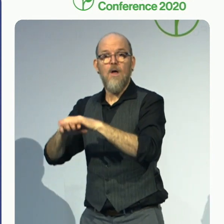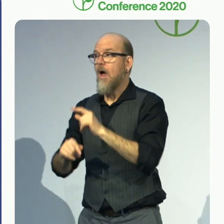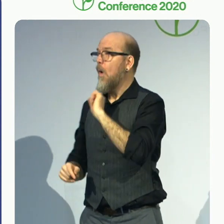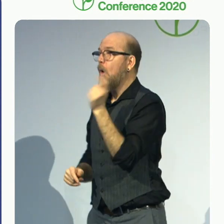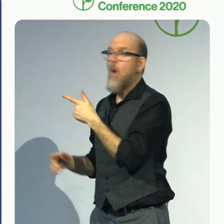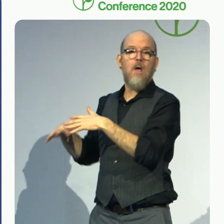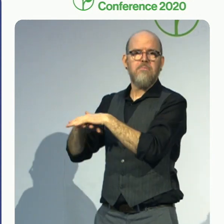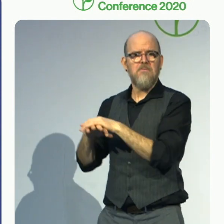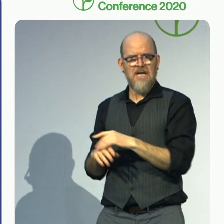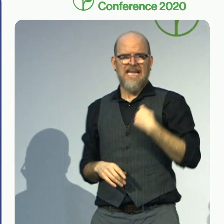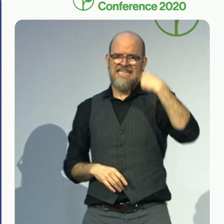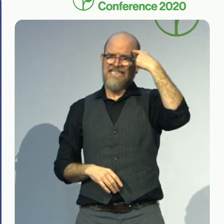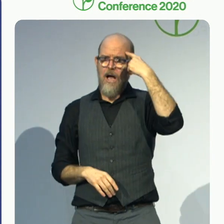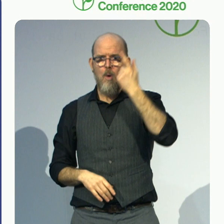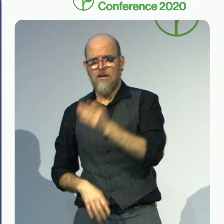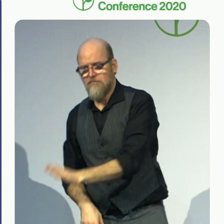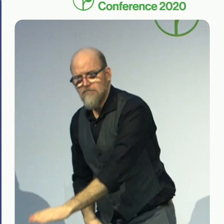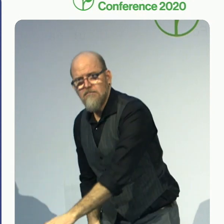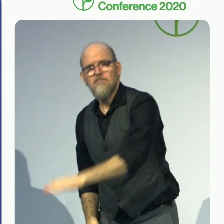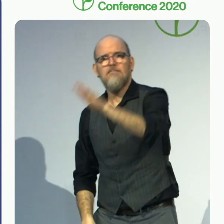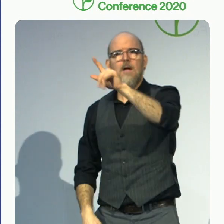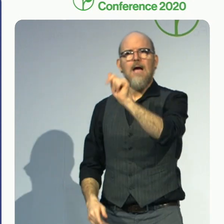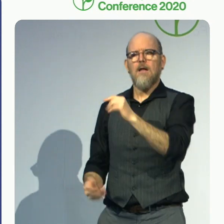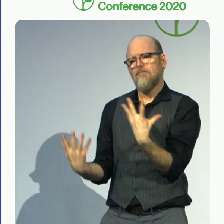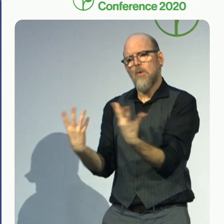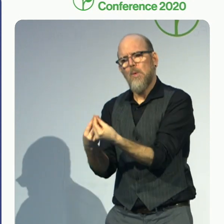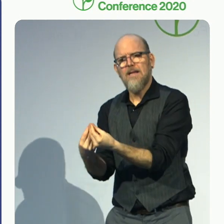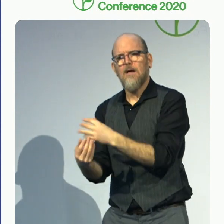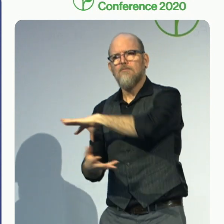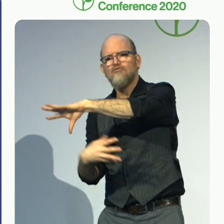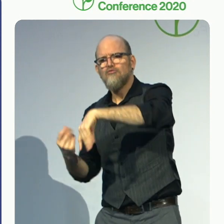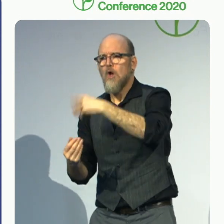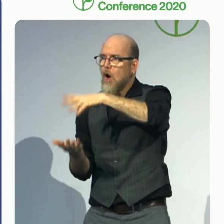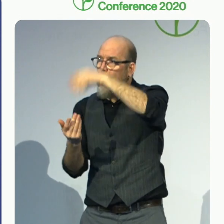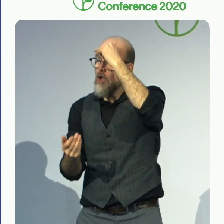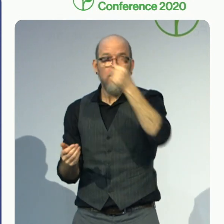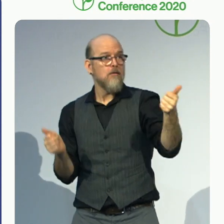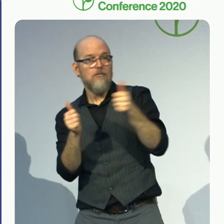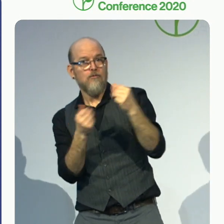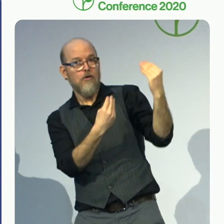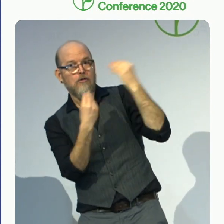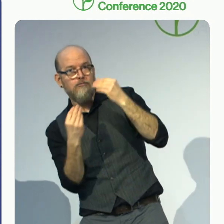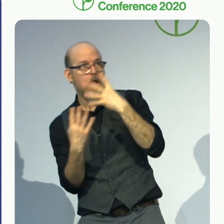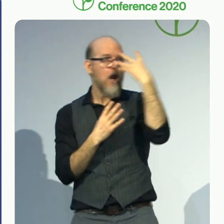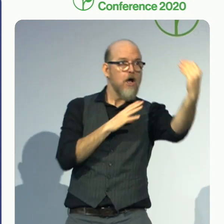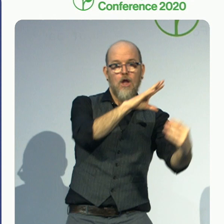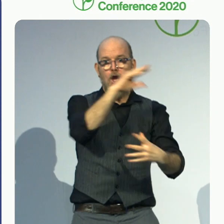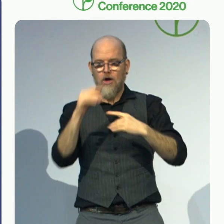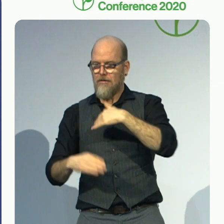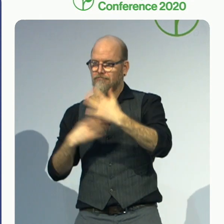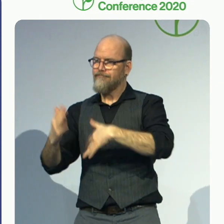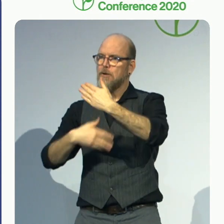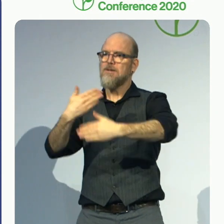work together, right? So I think it's really important that we bear in mind what the end goal is. And yes, of course, children need